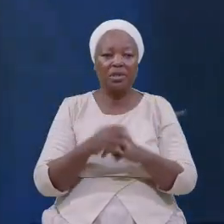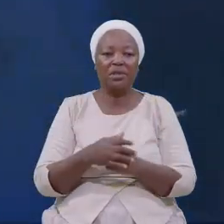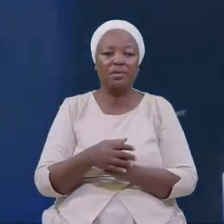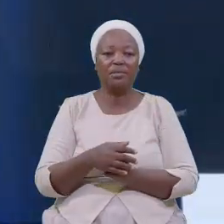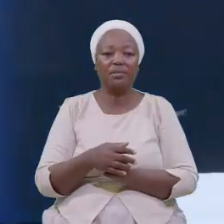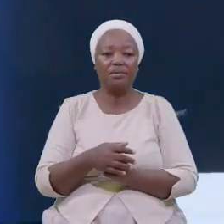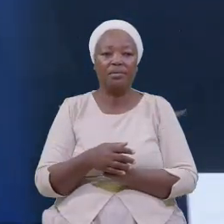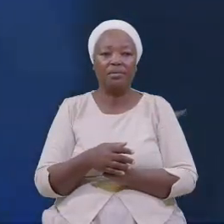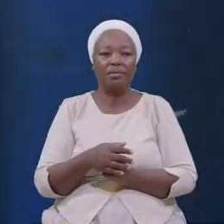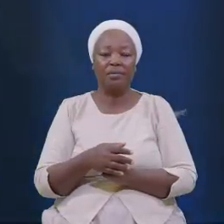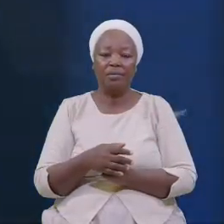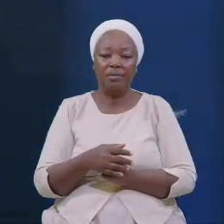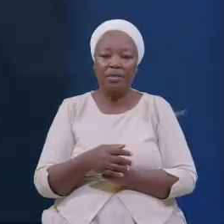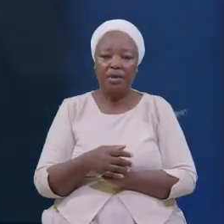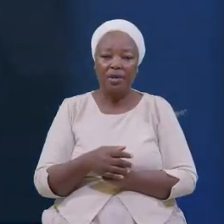What does that mean?